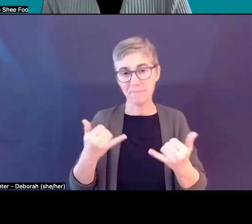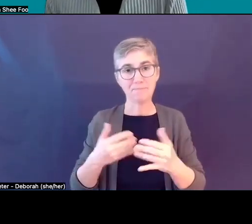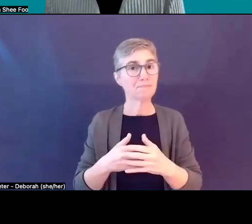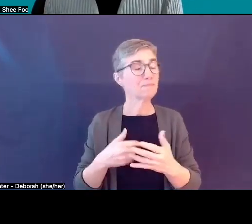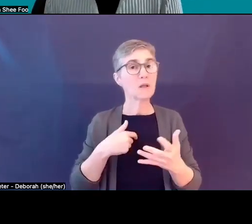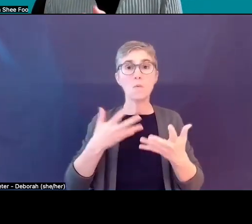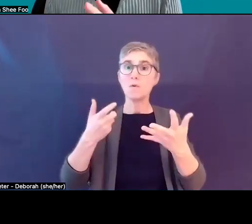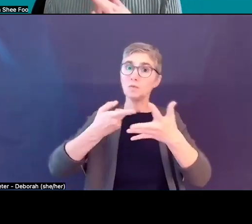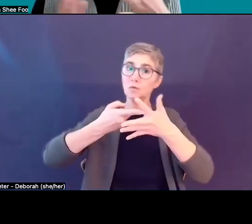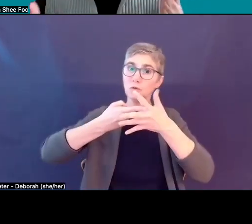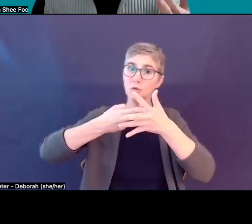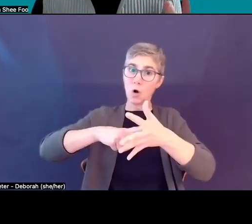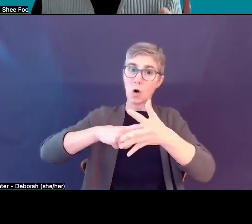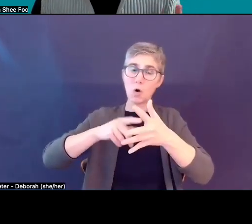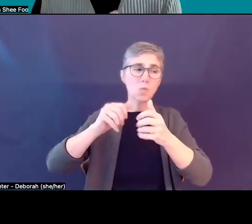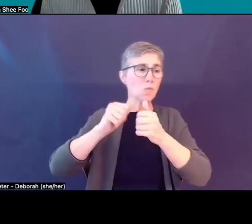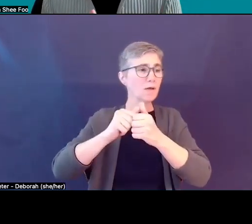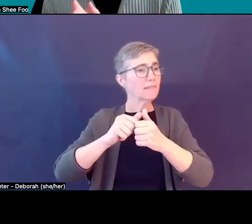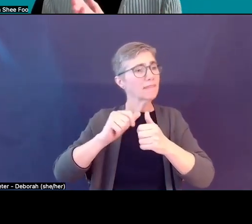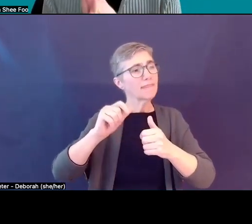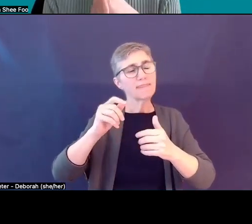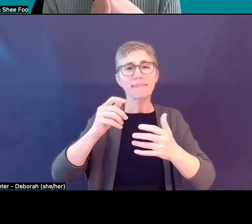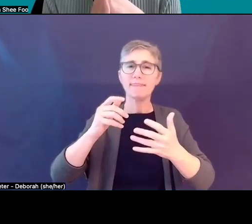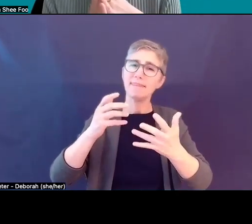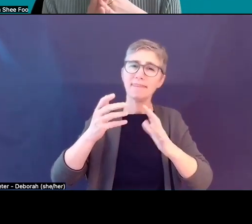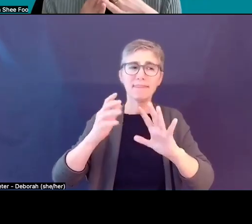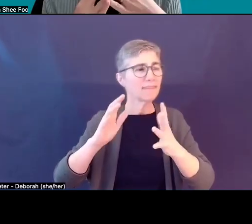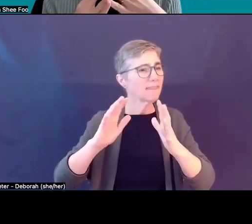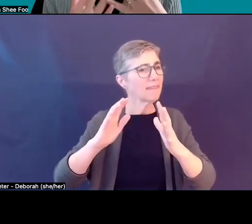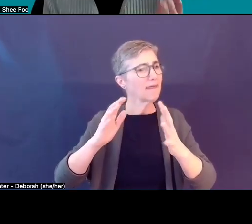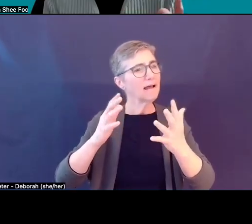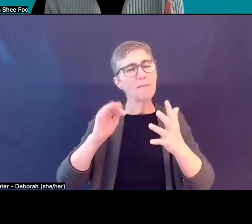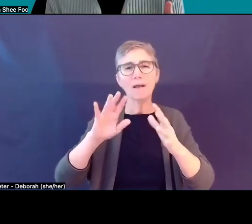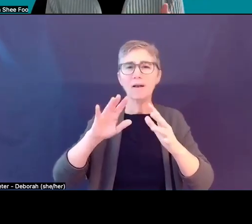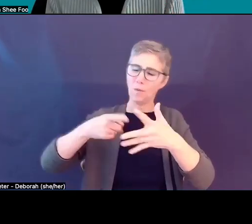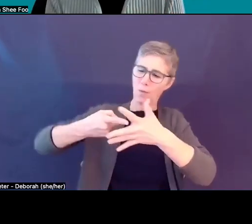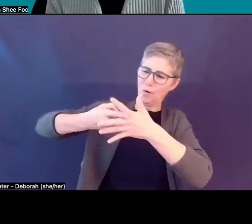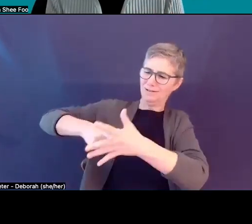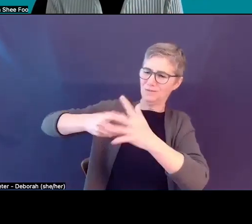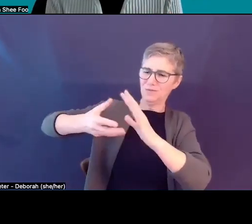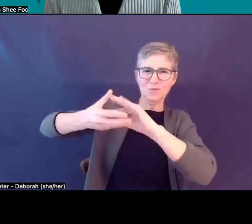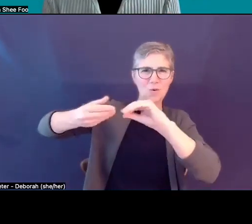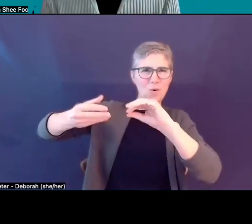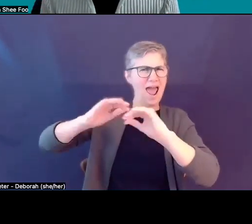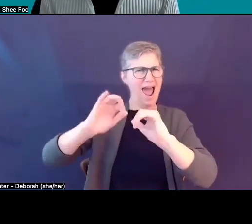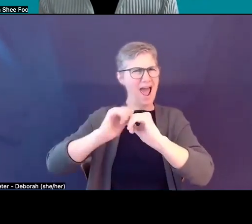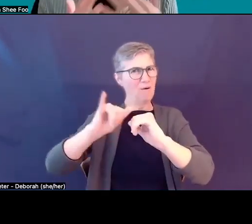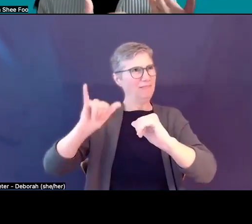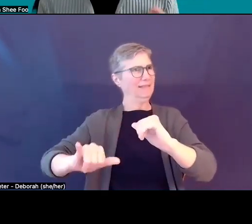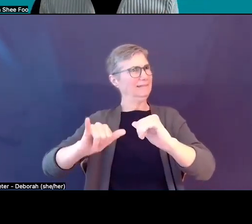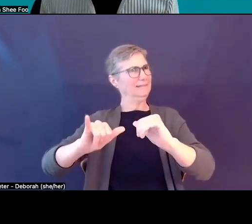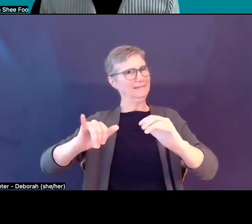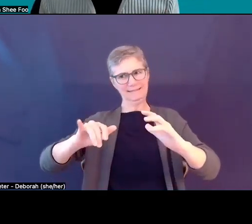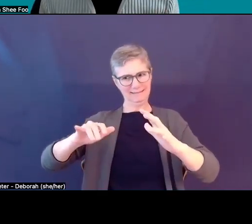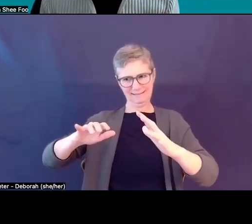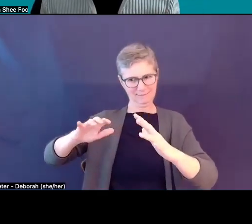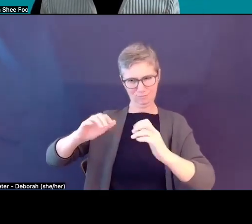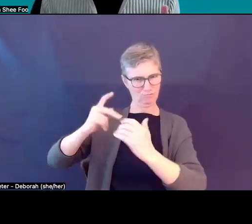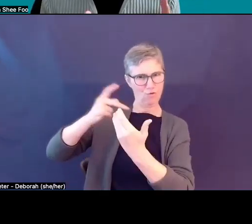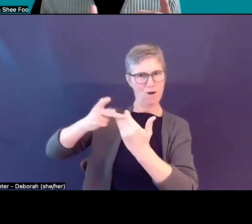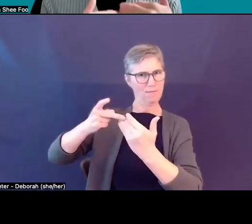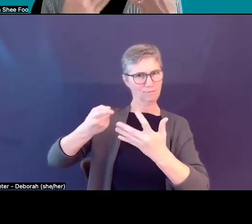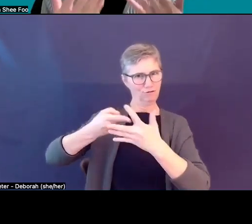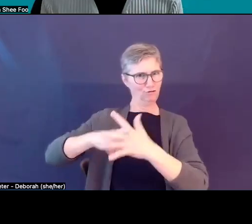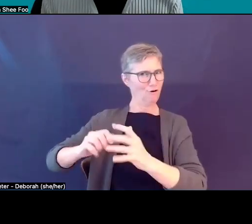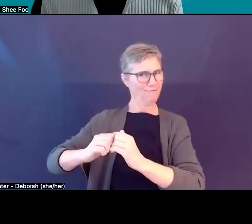start actually with a little origin story of how this whole initiative began. So a couple of years ago,